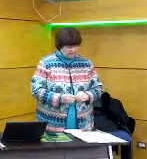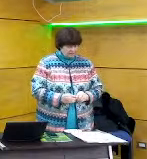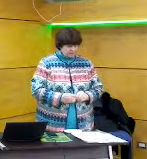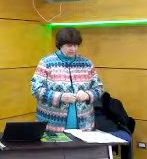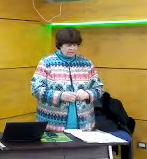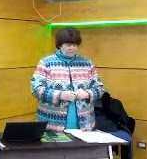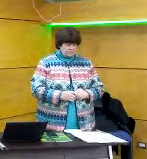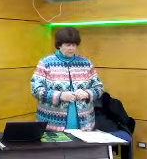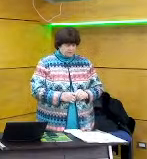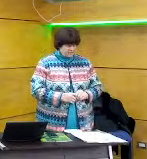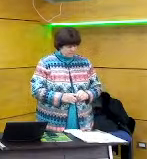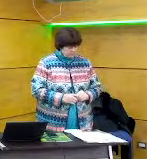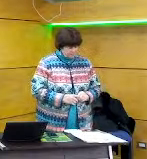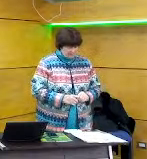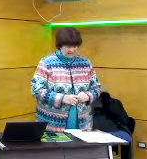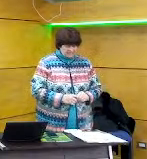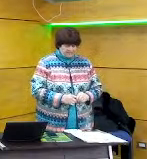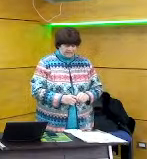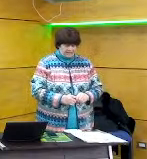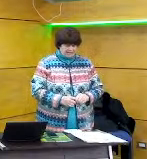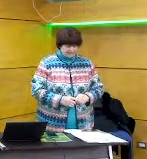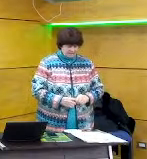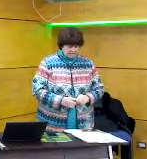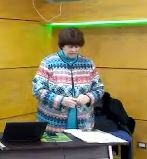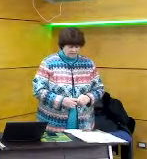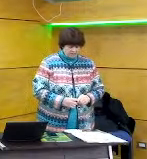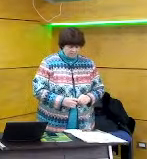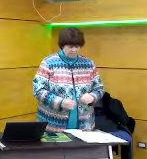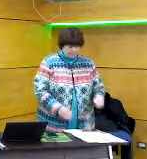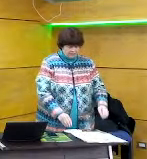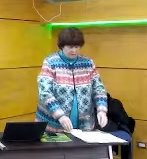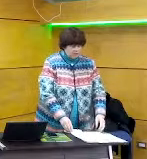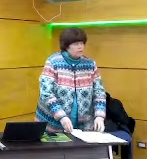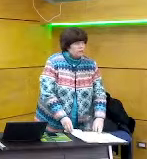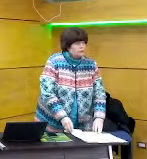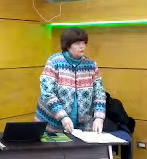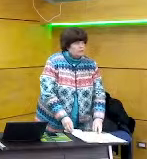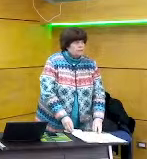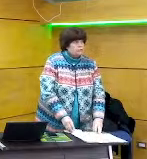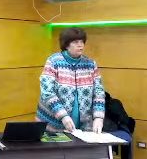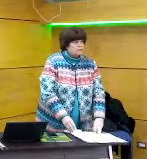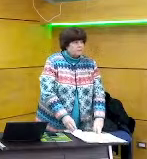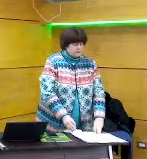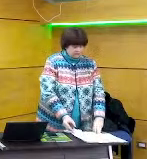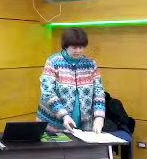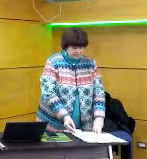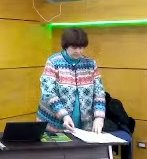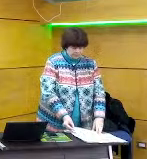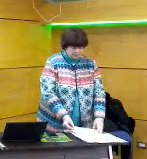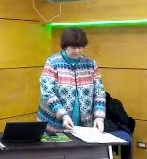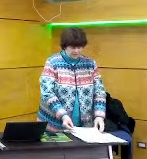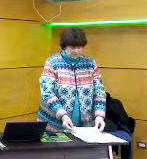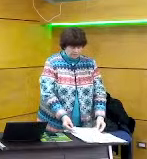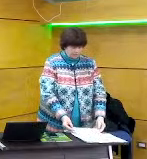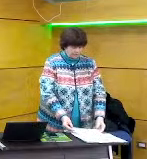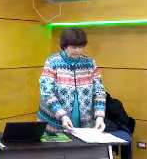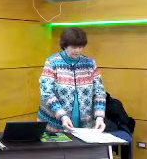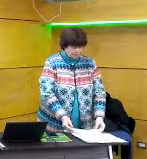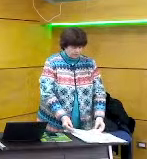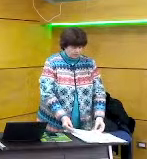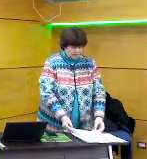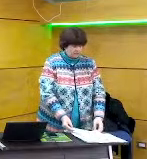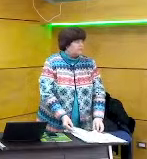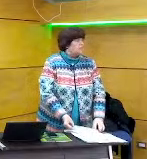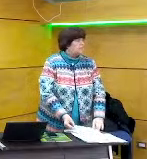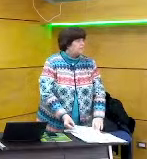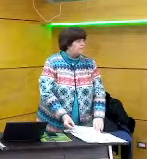speaking, for team debate, and showing somebody else's opinion with